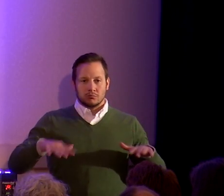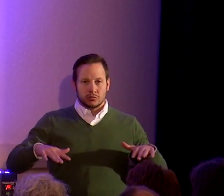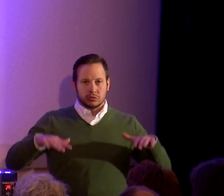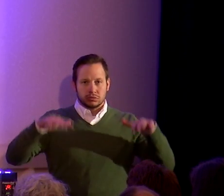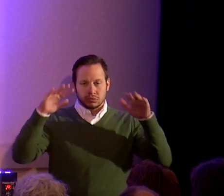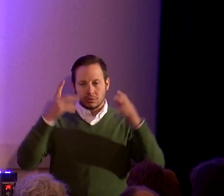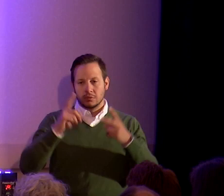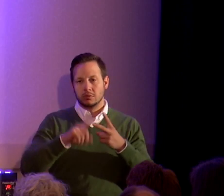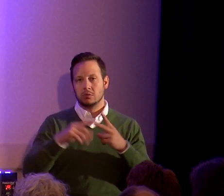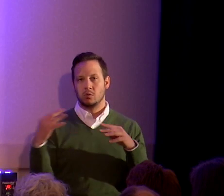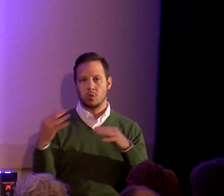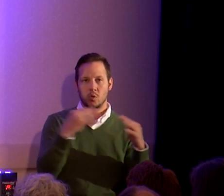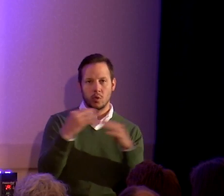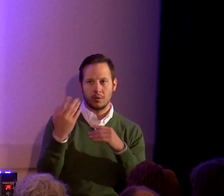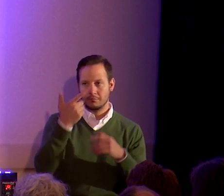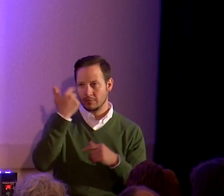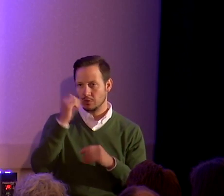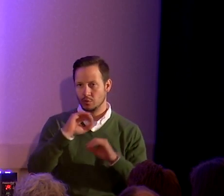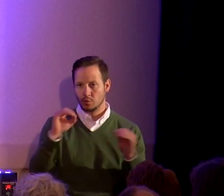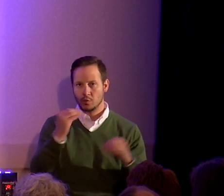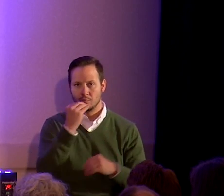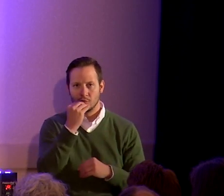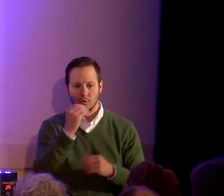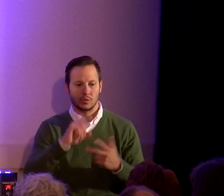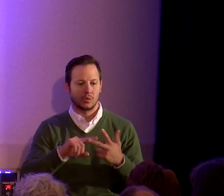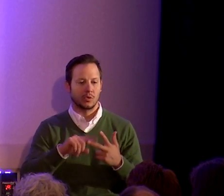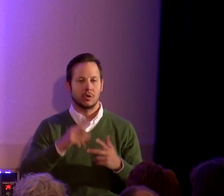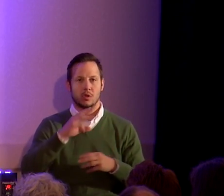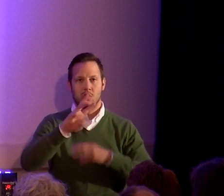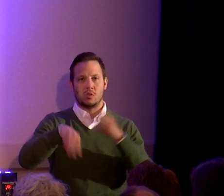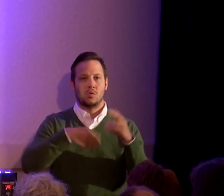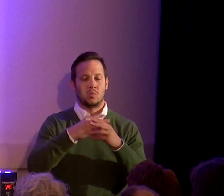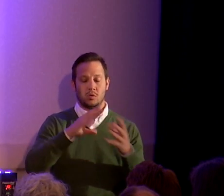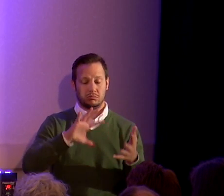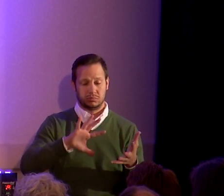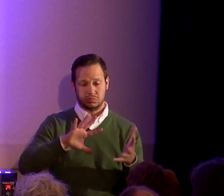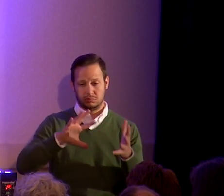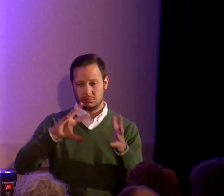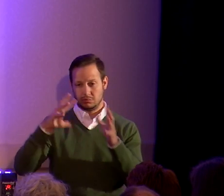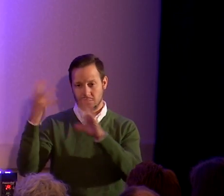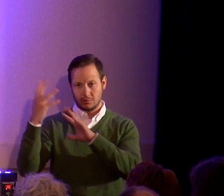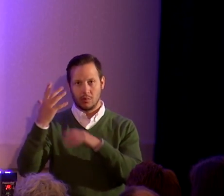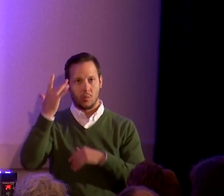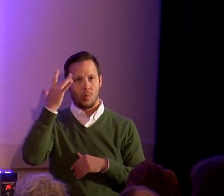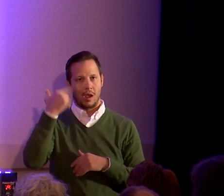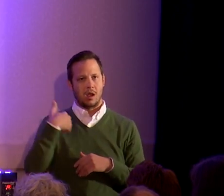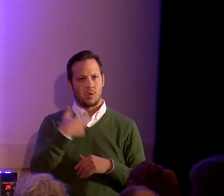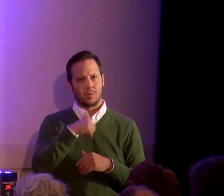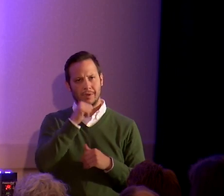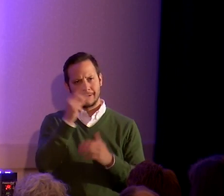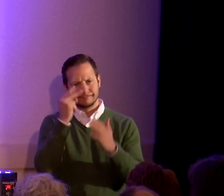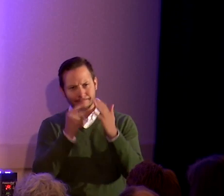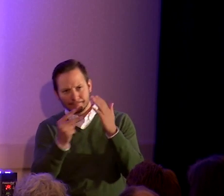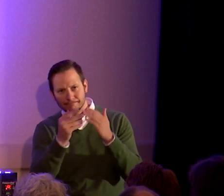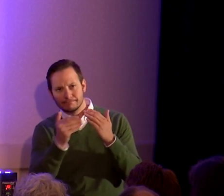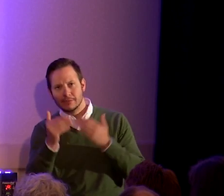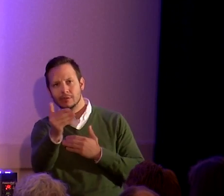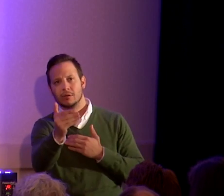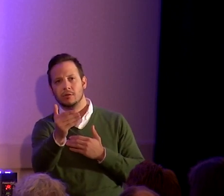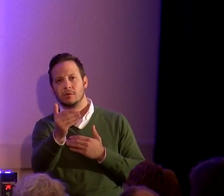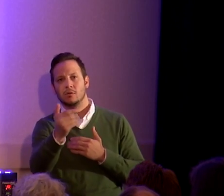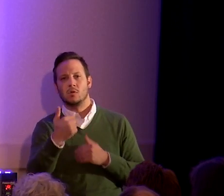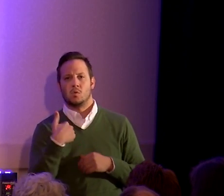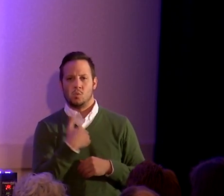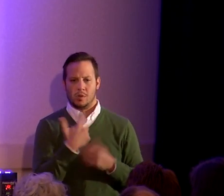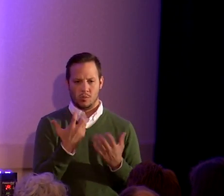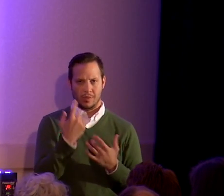on because of food shortages, and the world is falling once again into chaos because we didn't think ahead, because we're not programmed to think ahead,